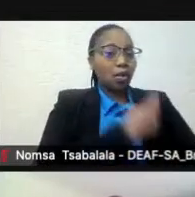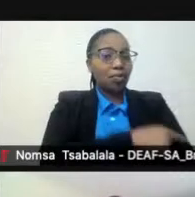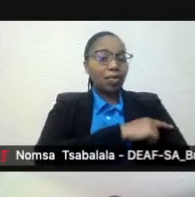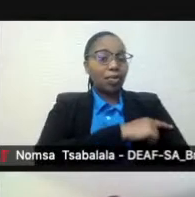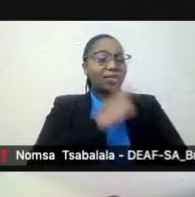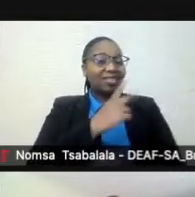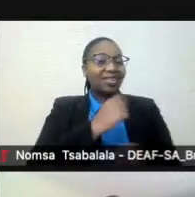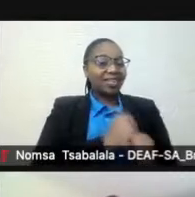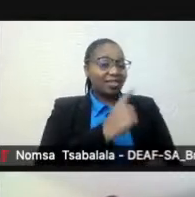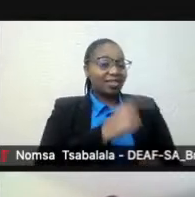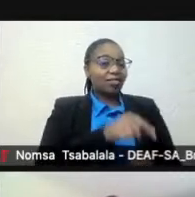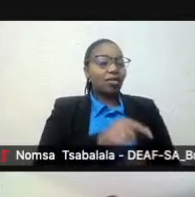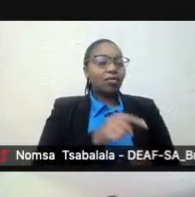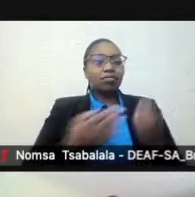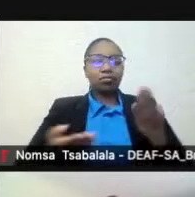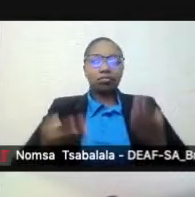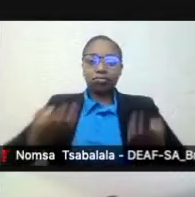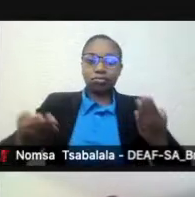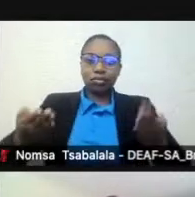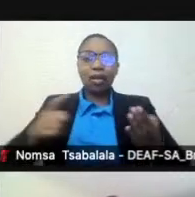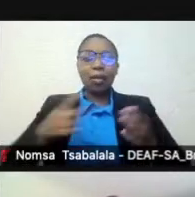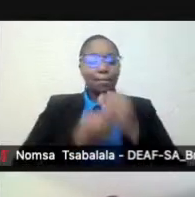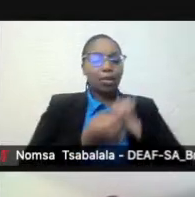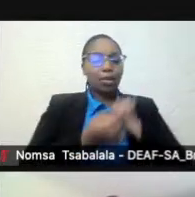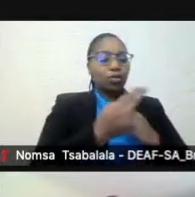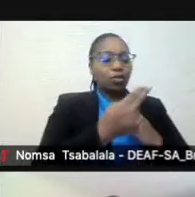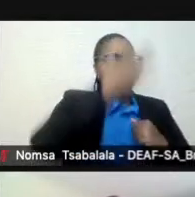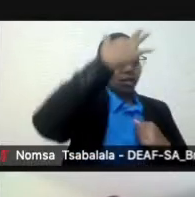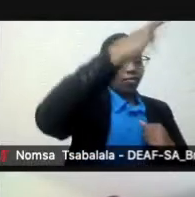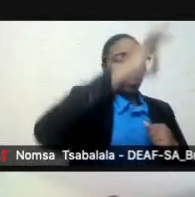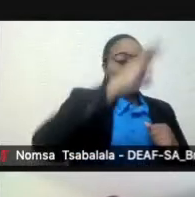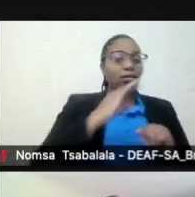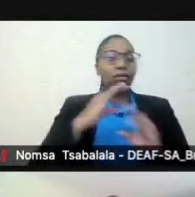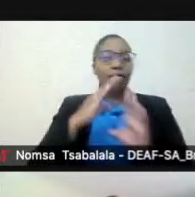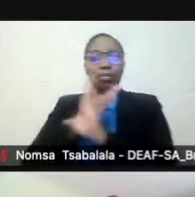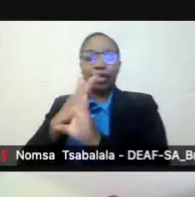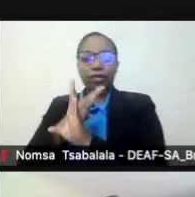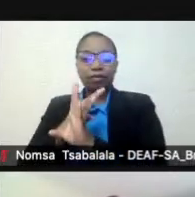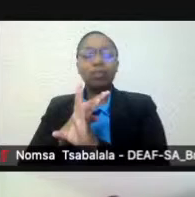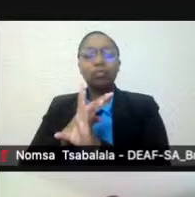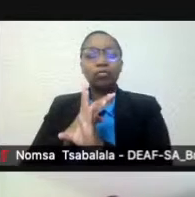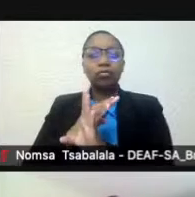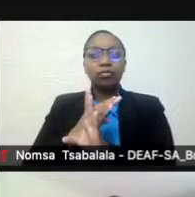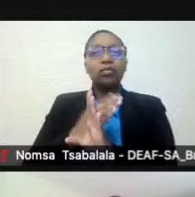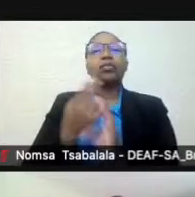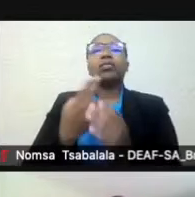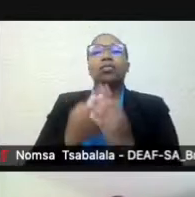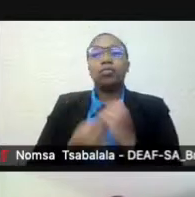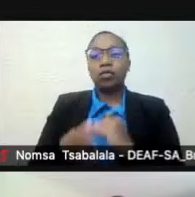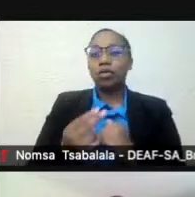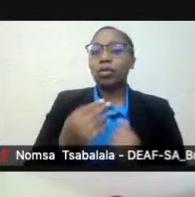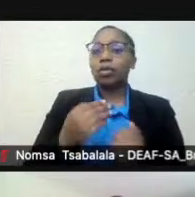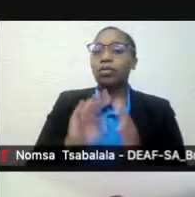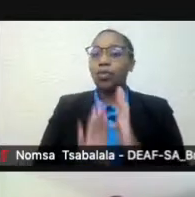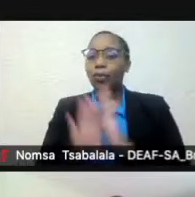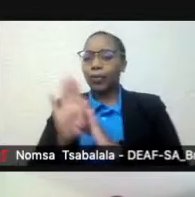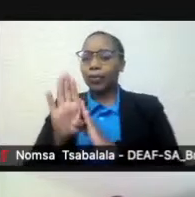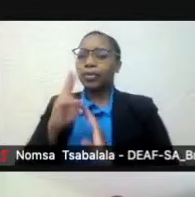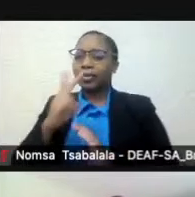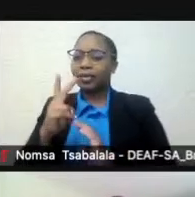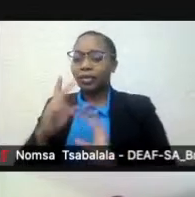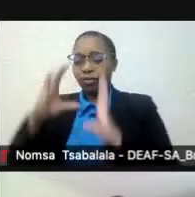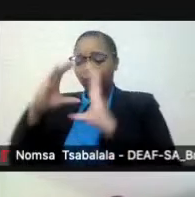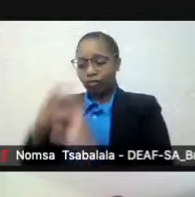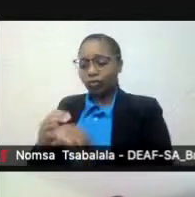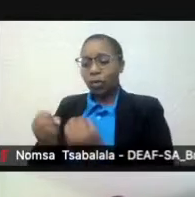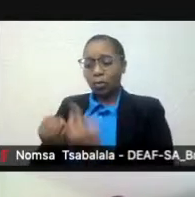is equally in the public and the private hospital sector. And on the right, you can see the earlier increase in the Tshwane district, and